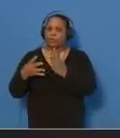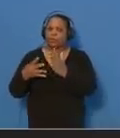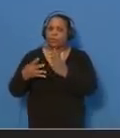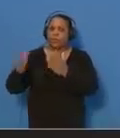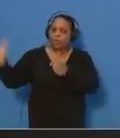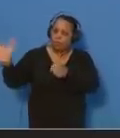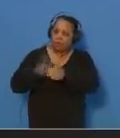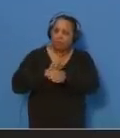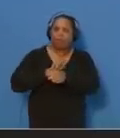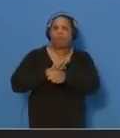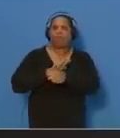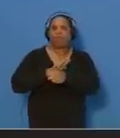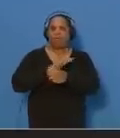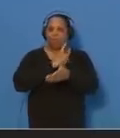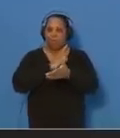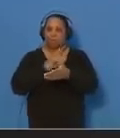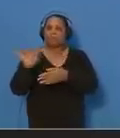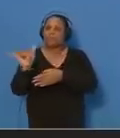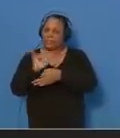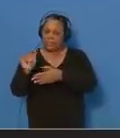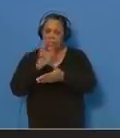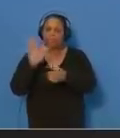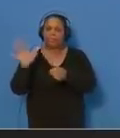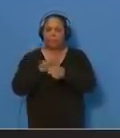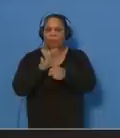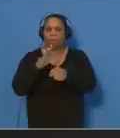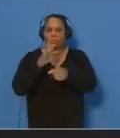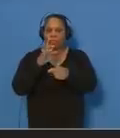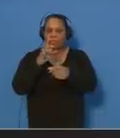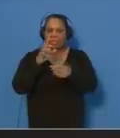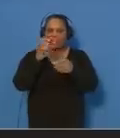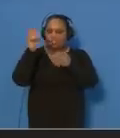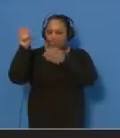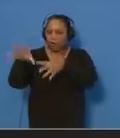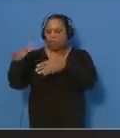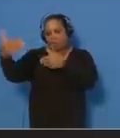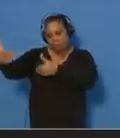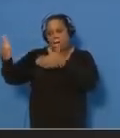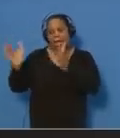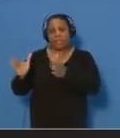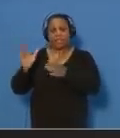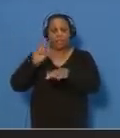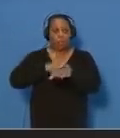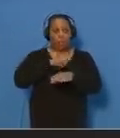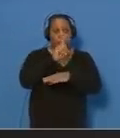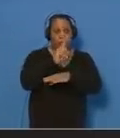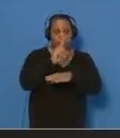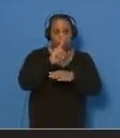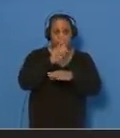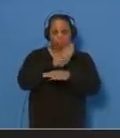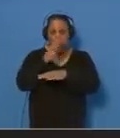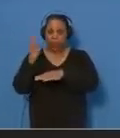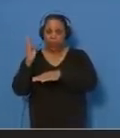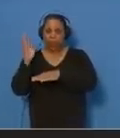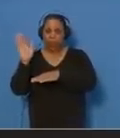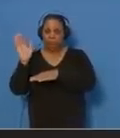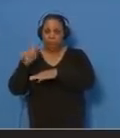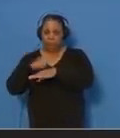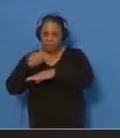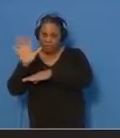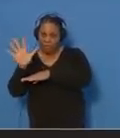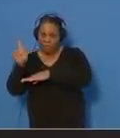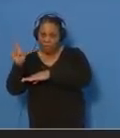week surname format. The drop-off time is from 1 p.m. to 5 p.m., no